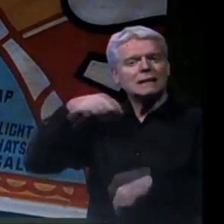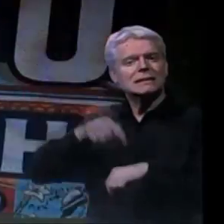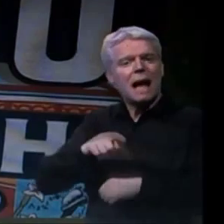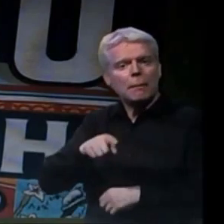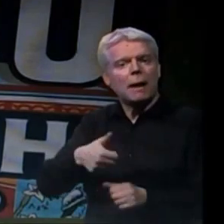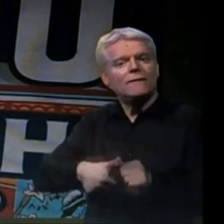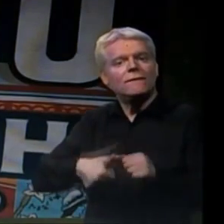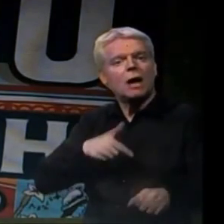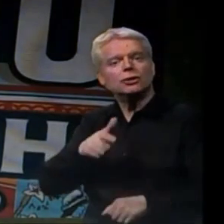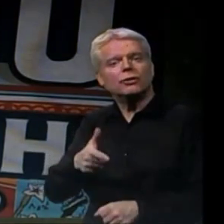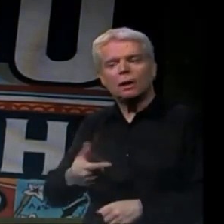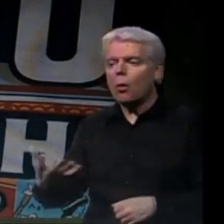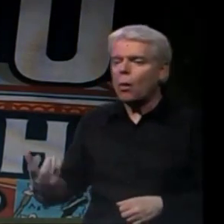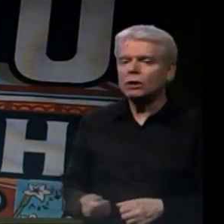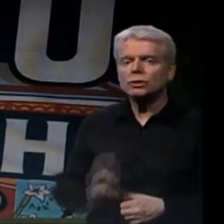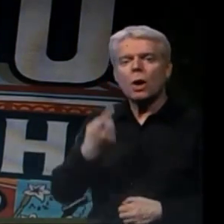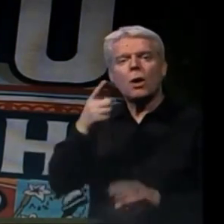£100.